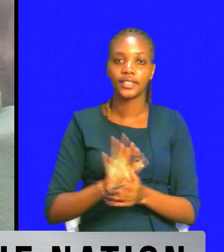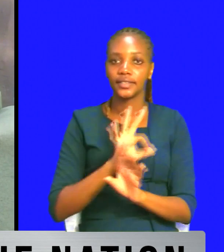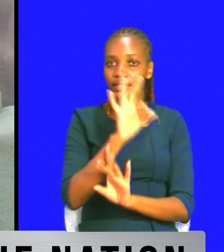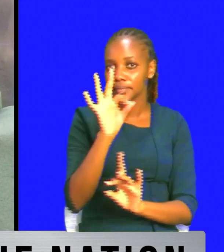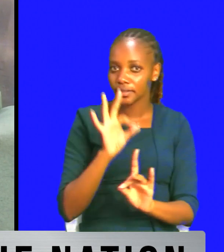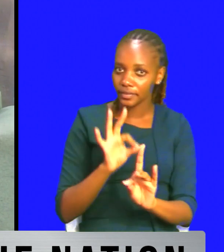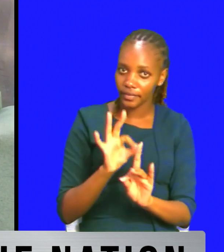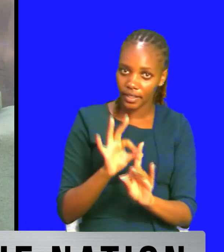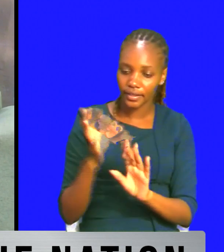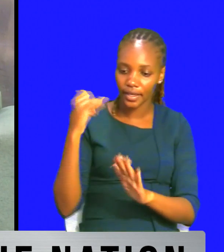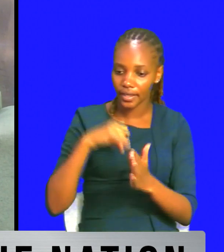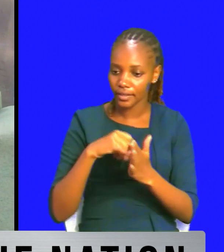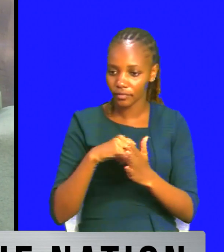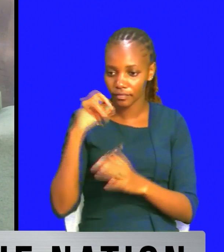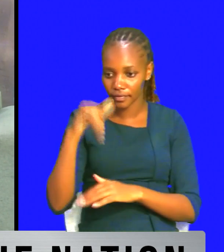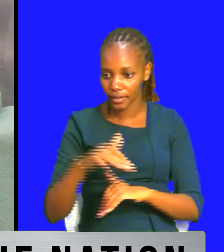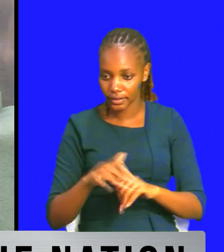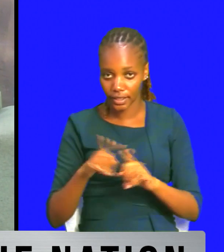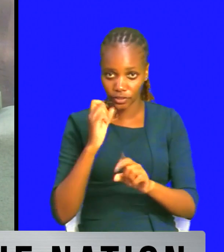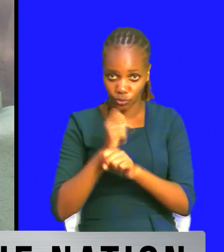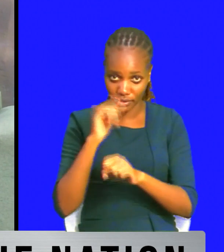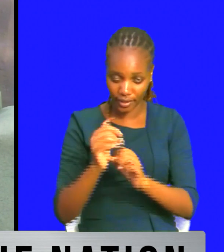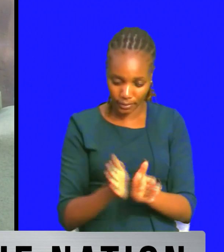specifically involve that doing it publicly,